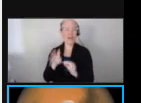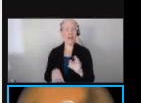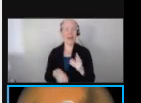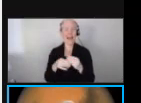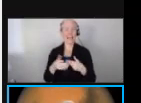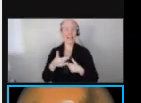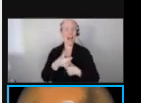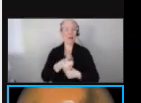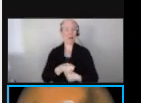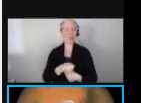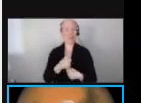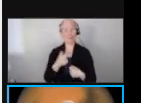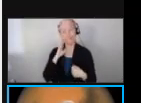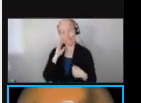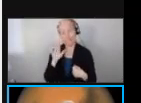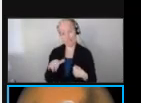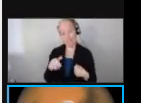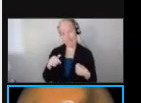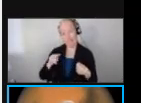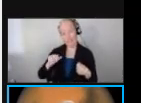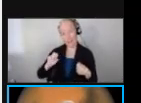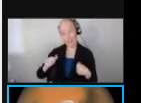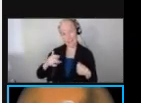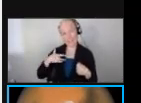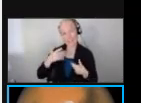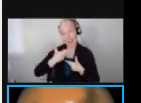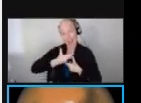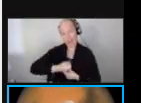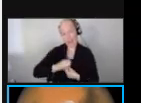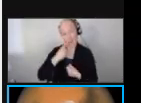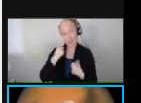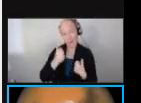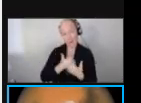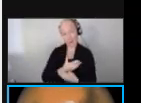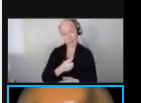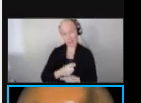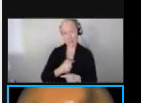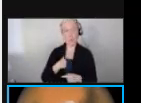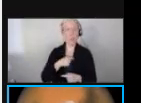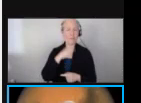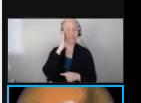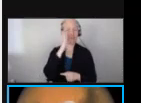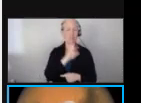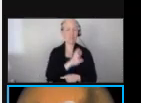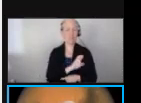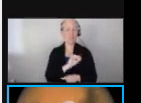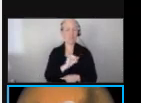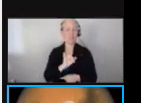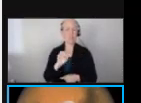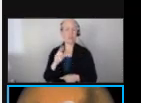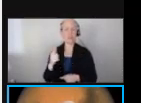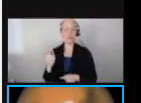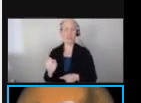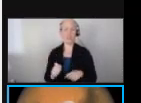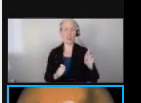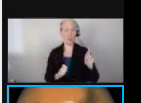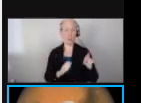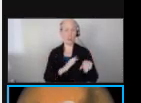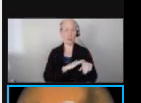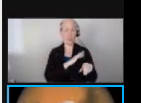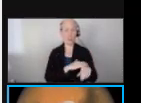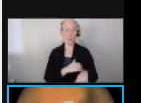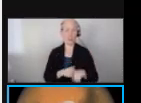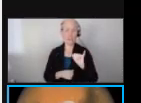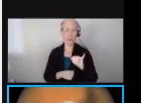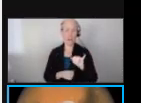feel like, because we're NASA, we should have an acronym for everything. So we created the acronym of RIDGE, where R stands for radiation, I is